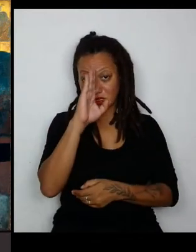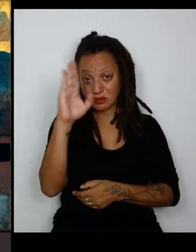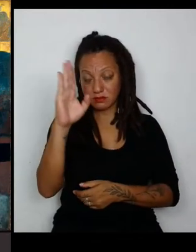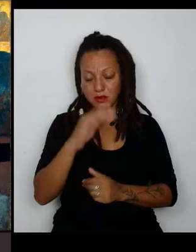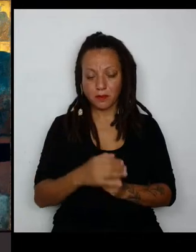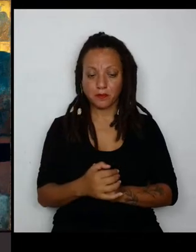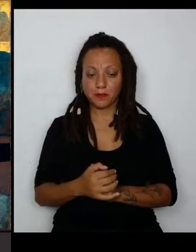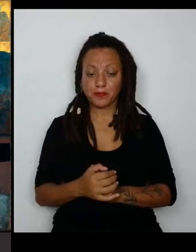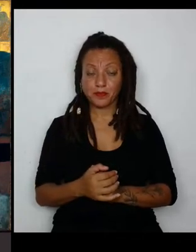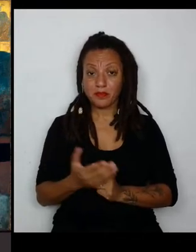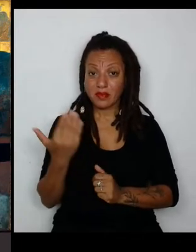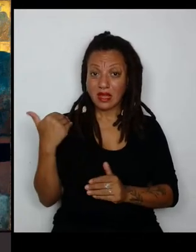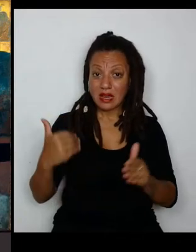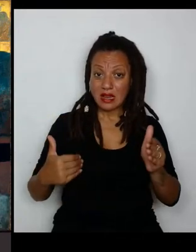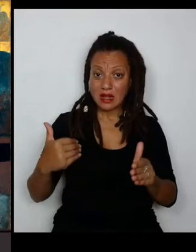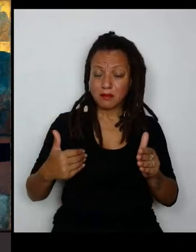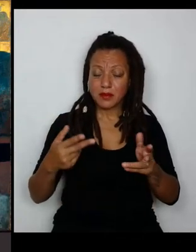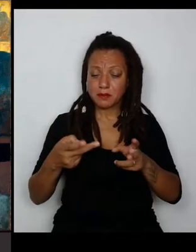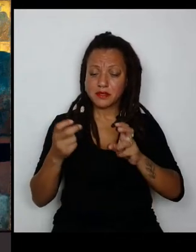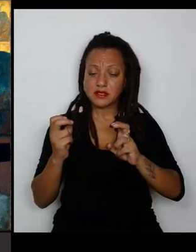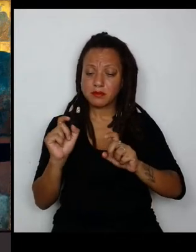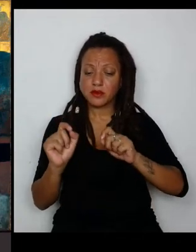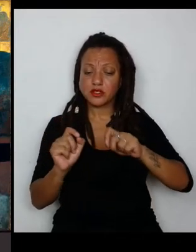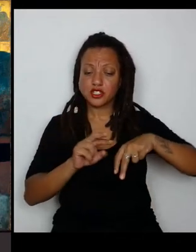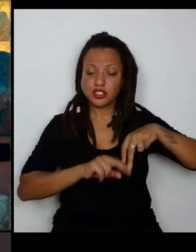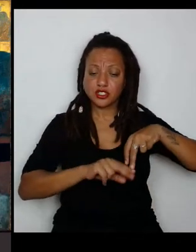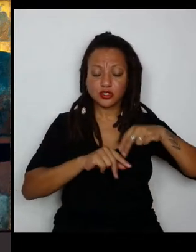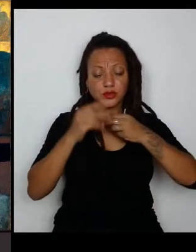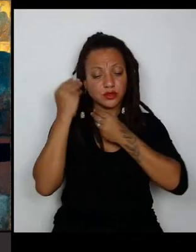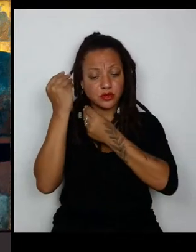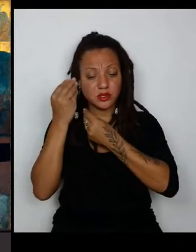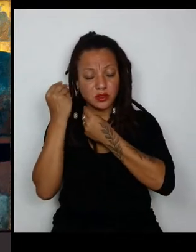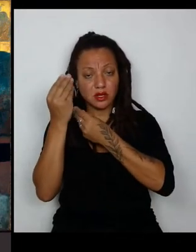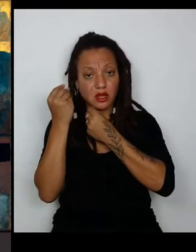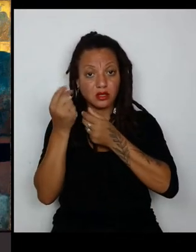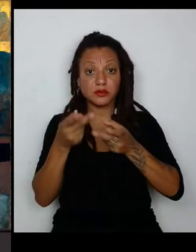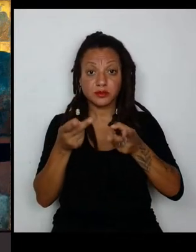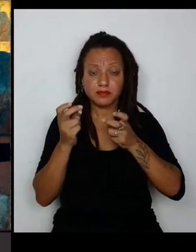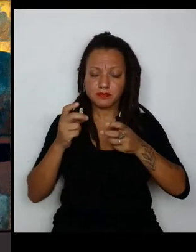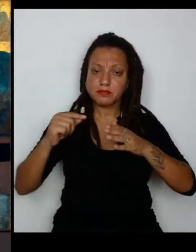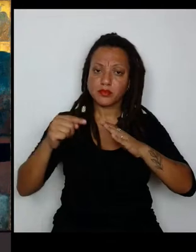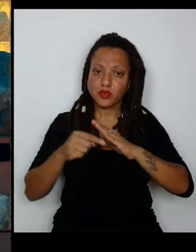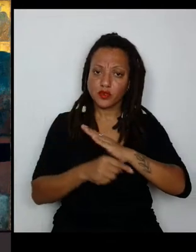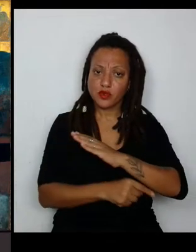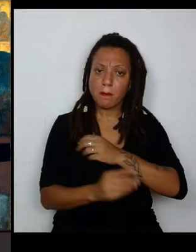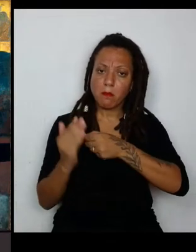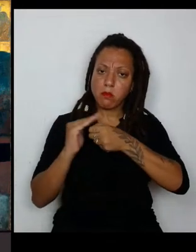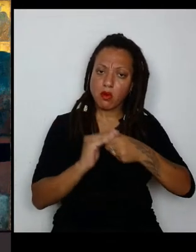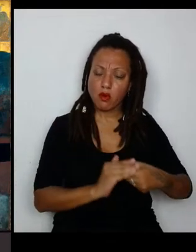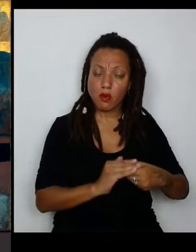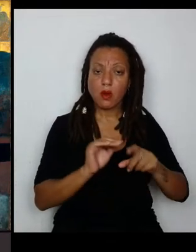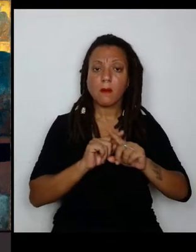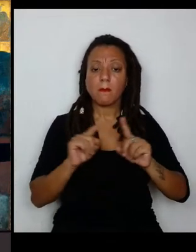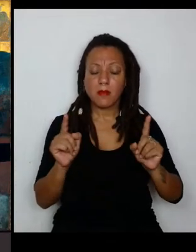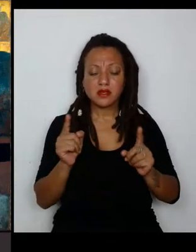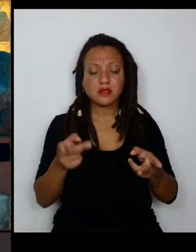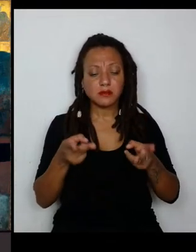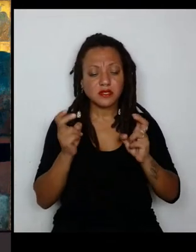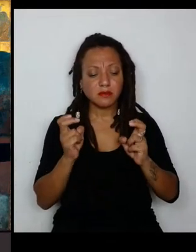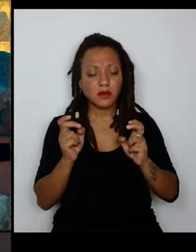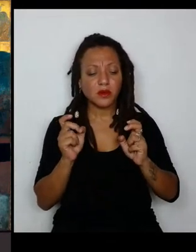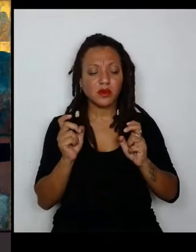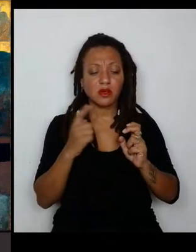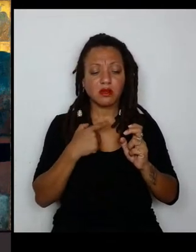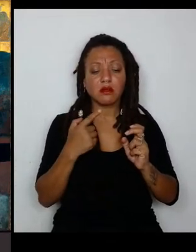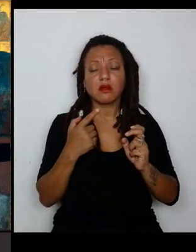of gender and sexuality were profoundly oppressive they seemed oblivious to the contemporary movements bent on overturning them to lose the track on the